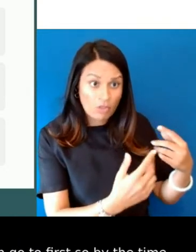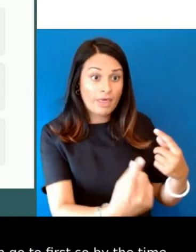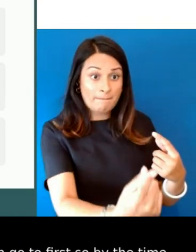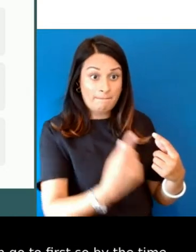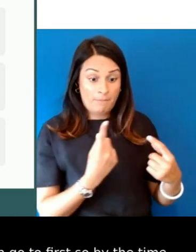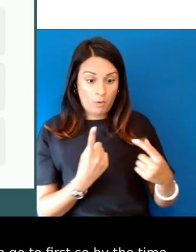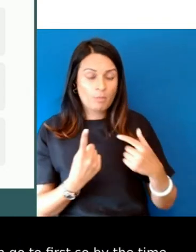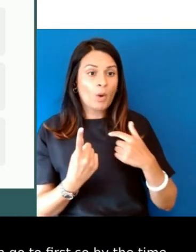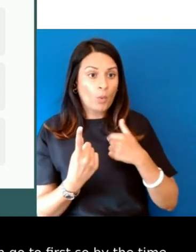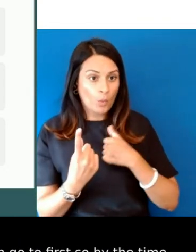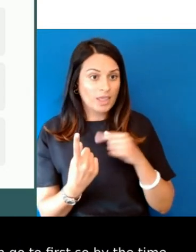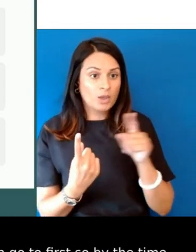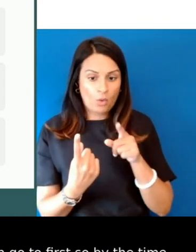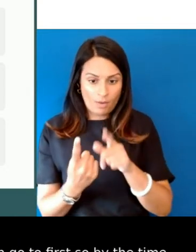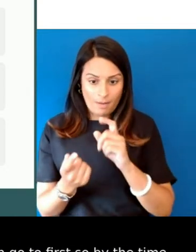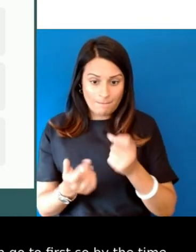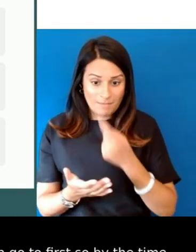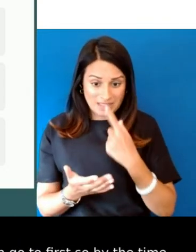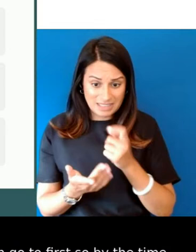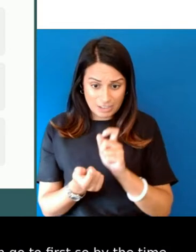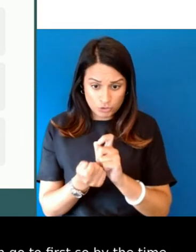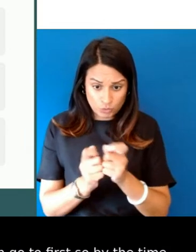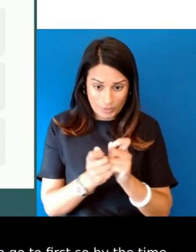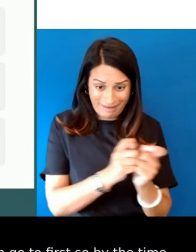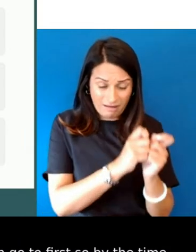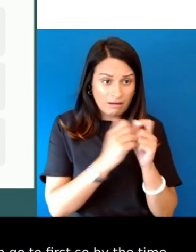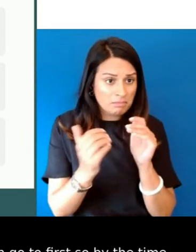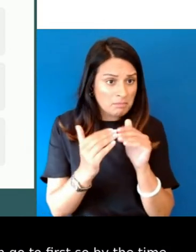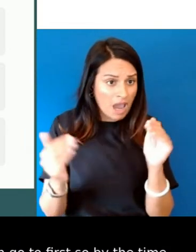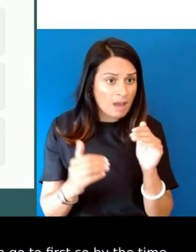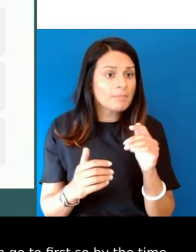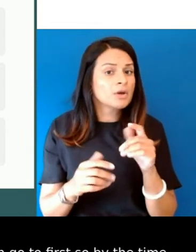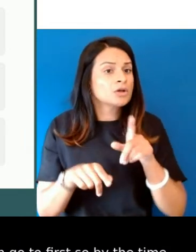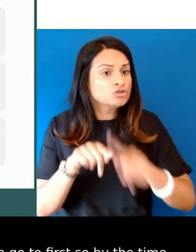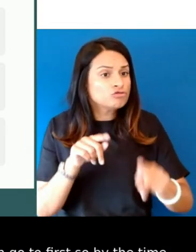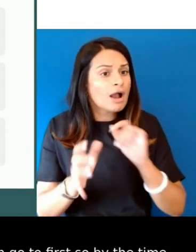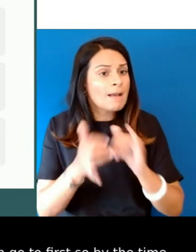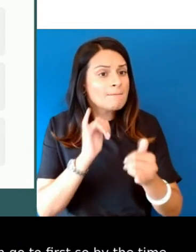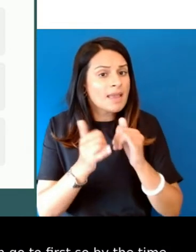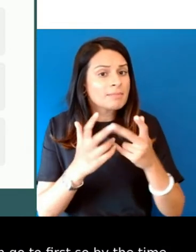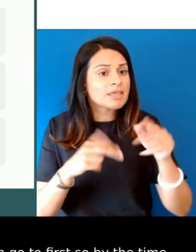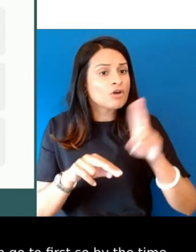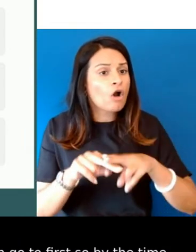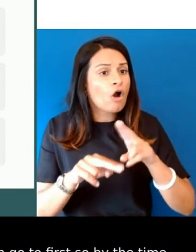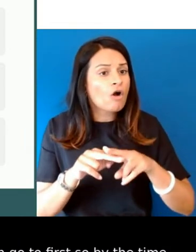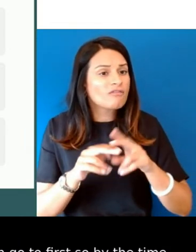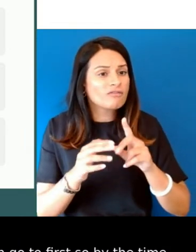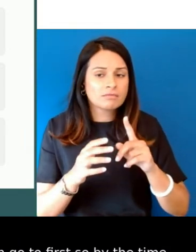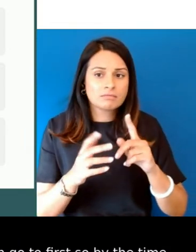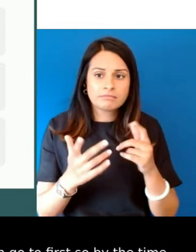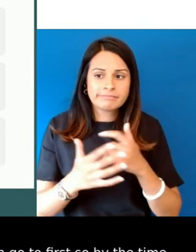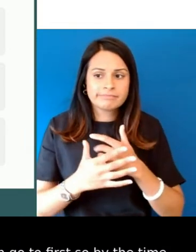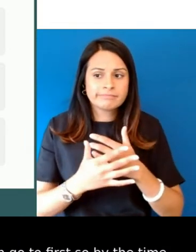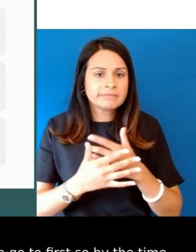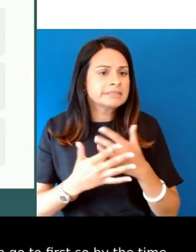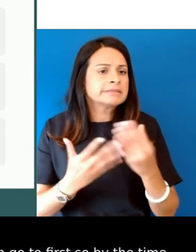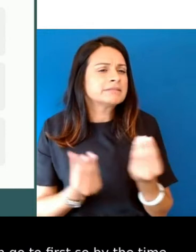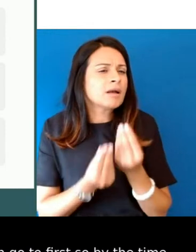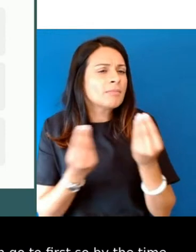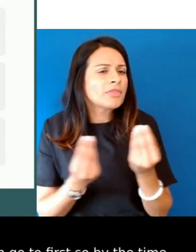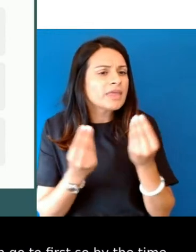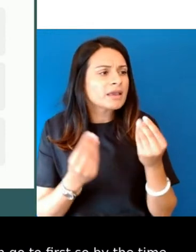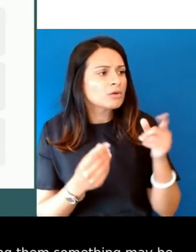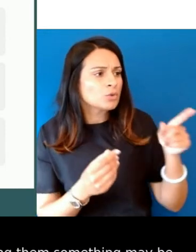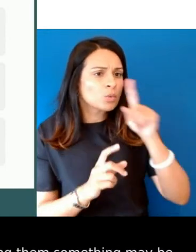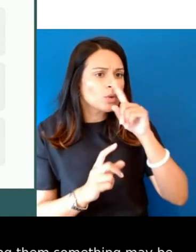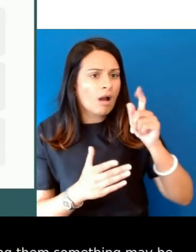tweaking their medication and perhaps giving them something maybe off license that um isn't recommended and other people are not prepared